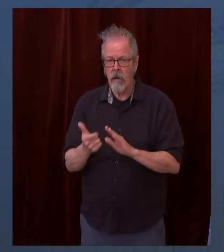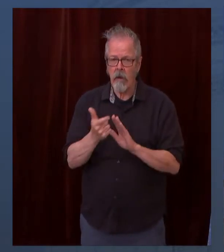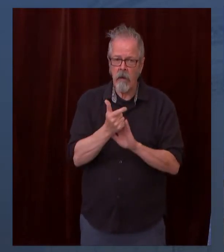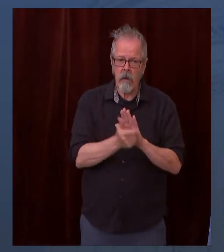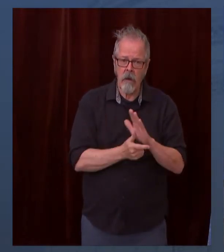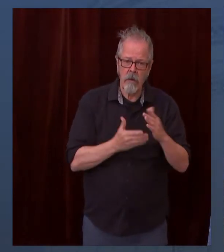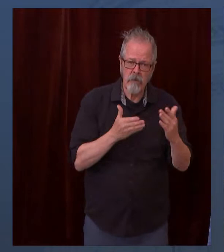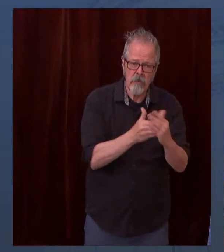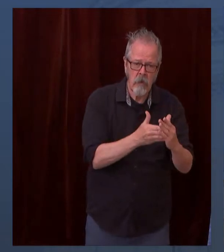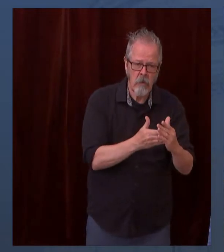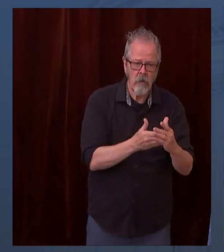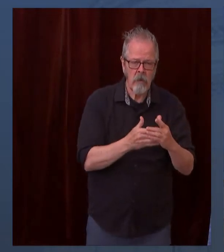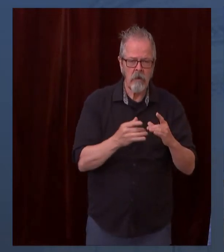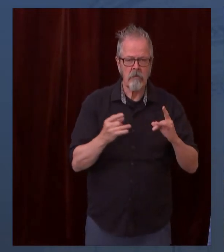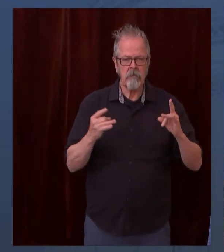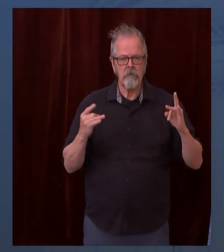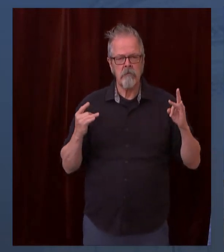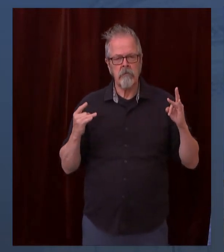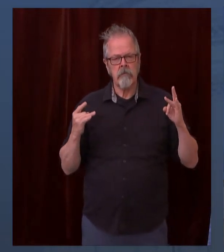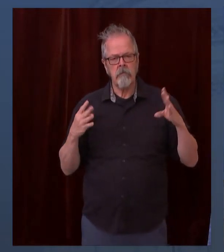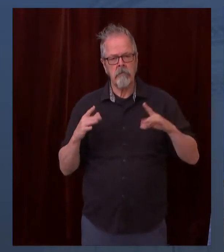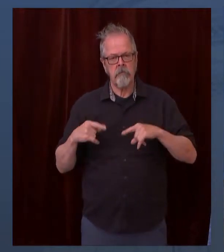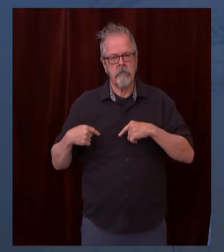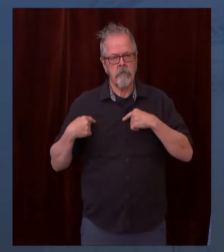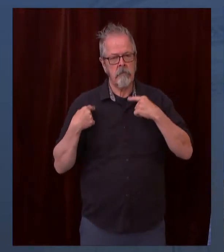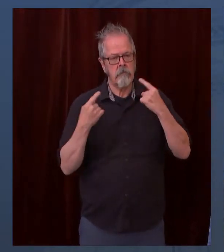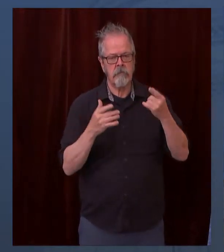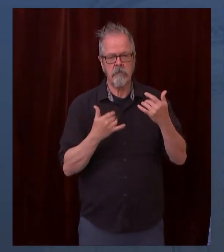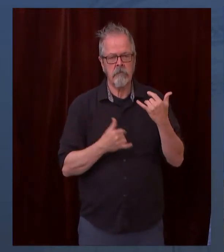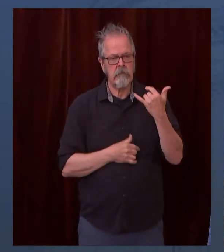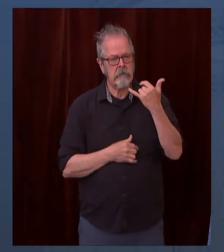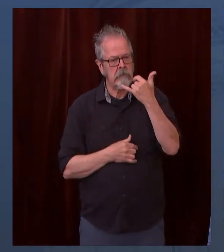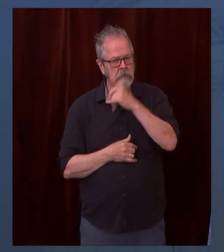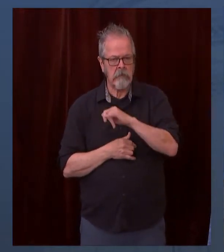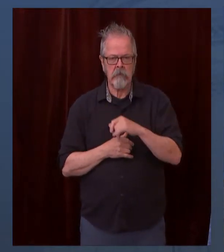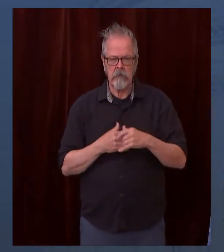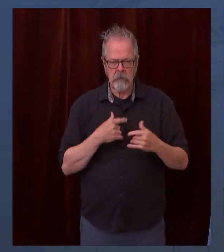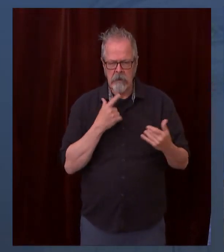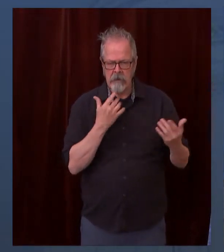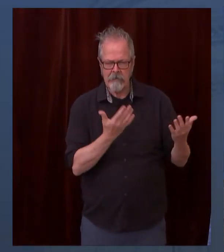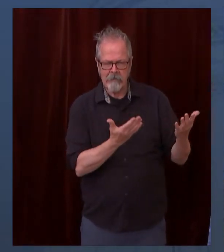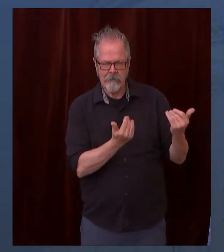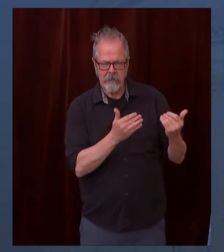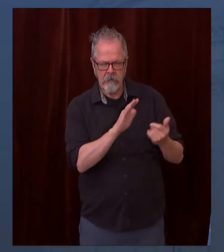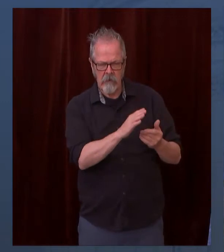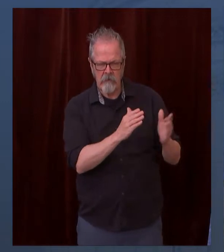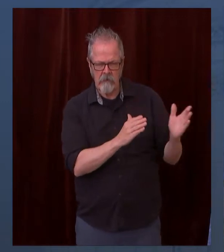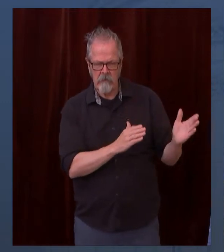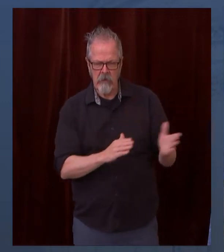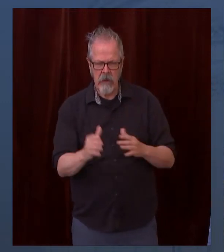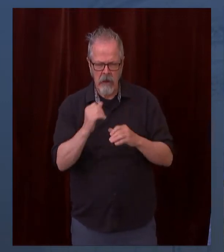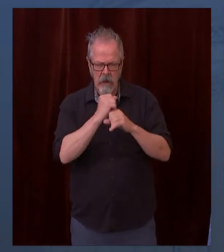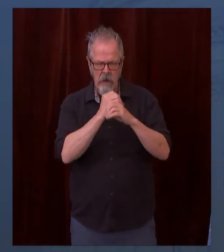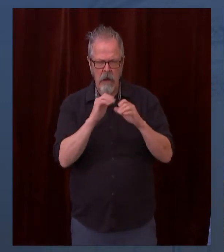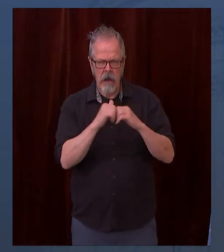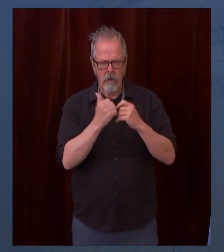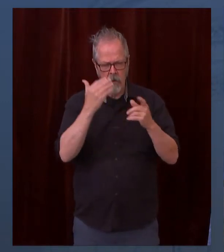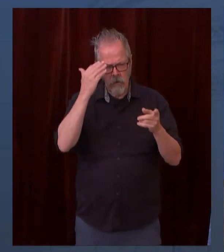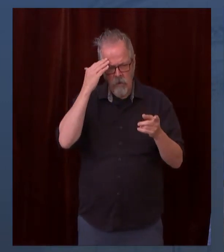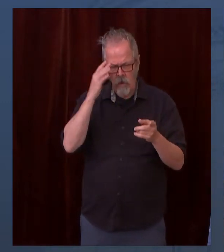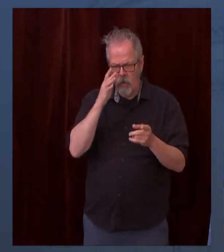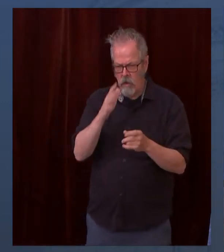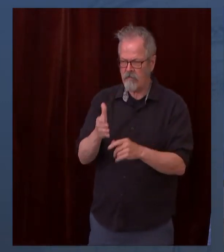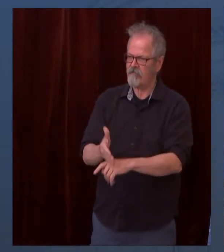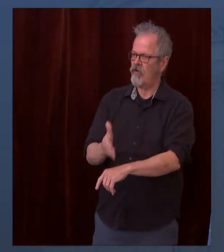to see where you see DOC going in that direction and what confidence you have that that can be turned around? And then for the governor, I'll just throw